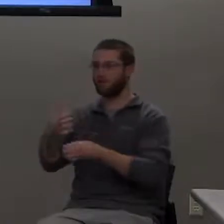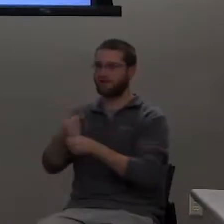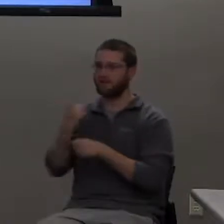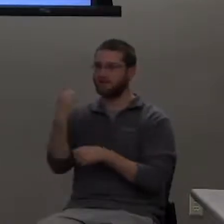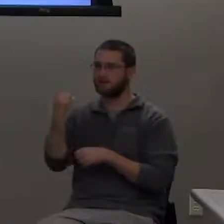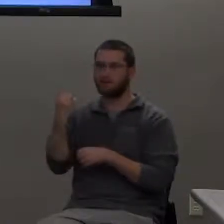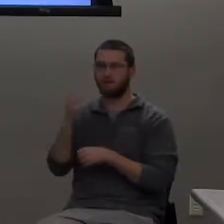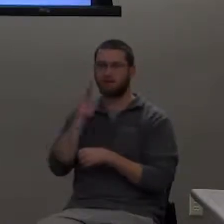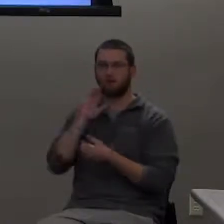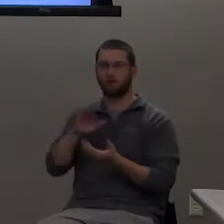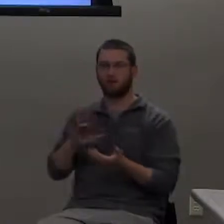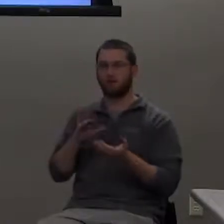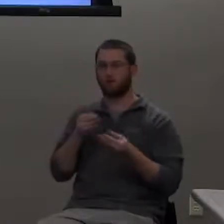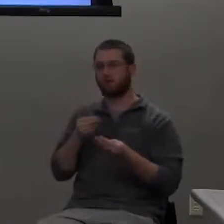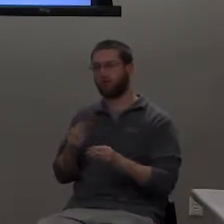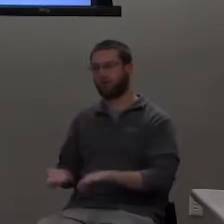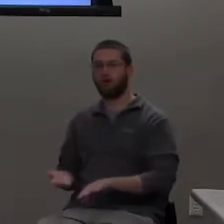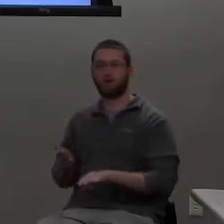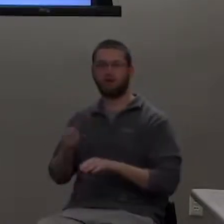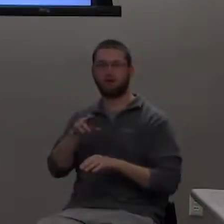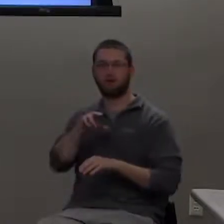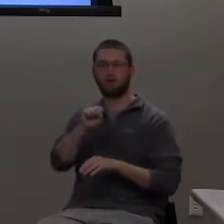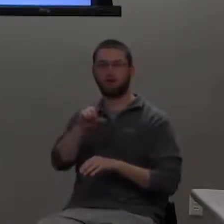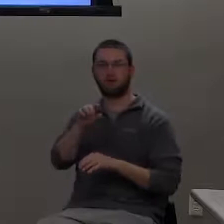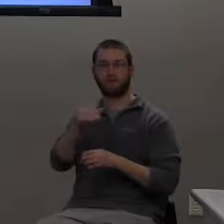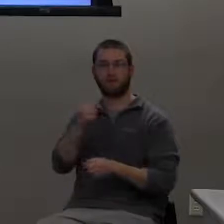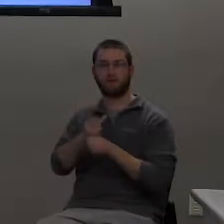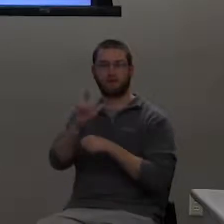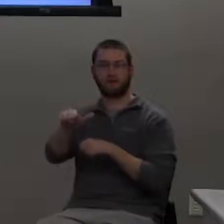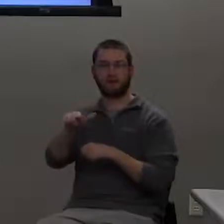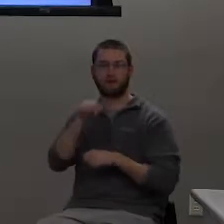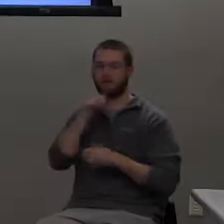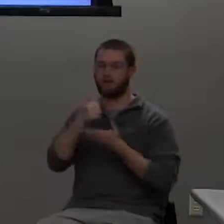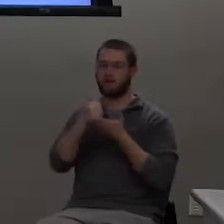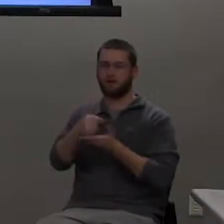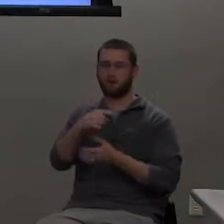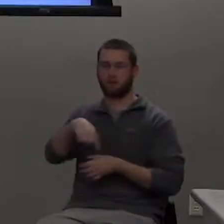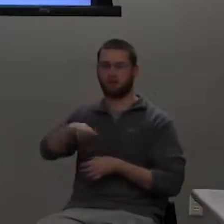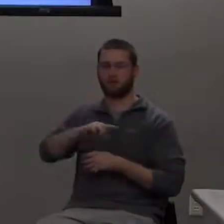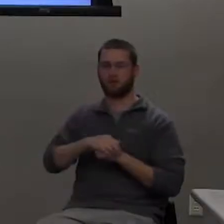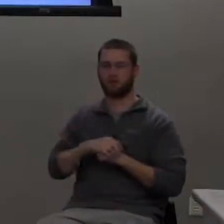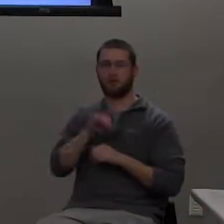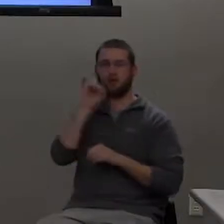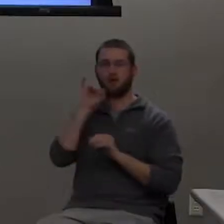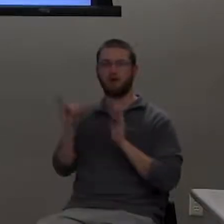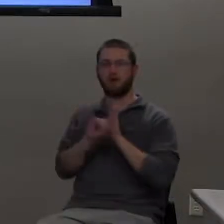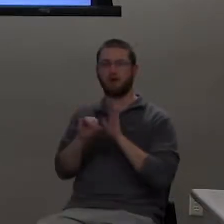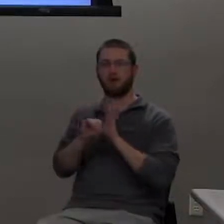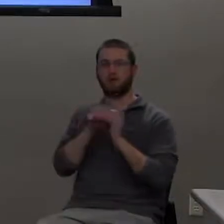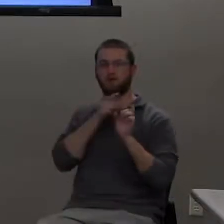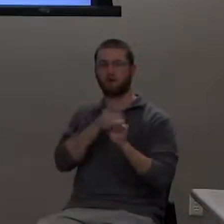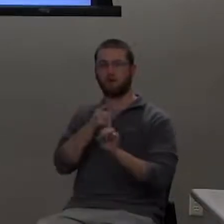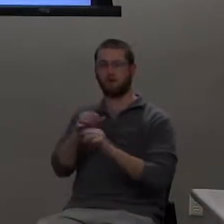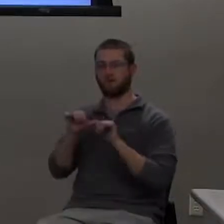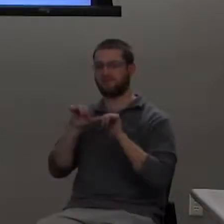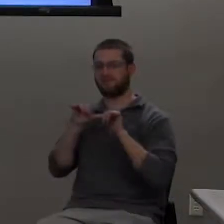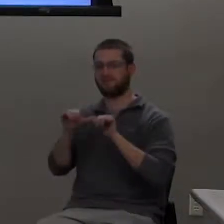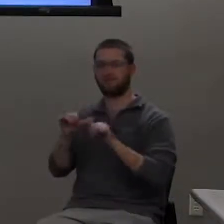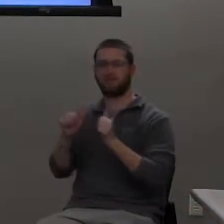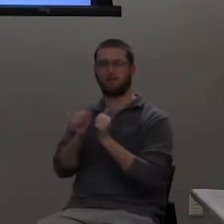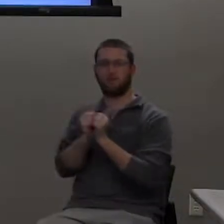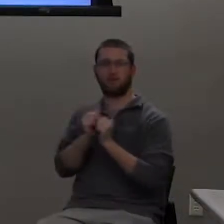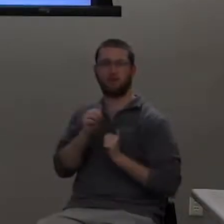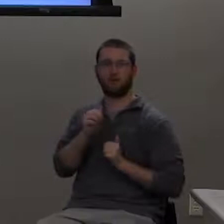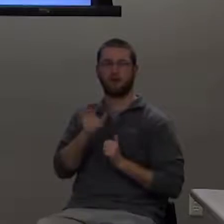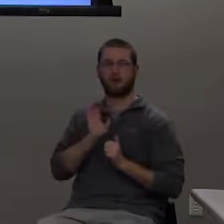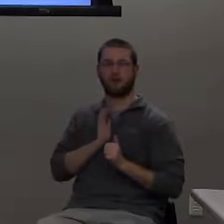is likely going to die in the United States in the next 20 years doesn't help you at all. Identifying targets that are consistent with